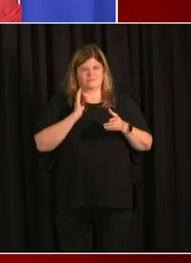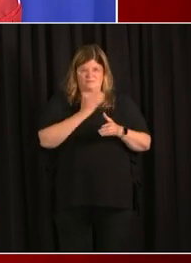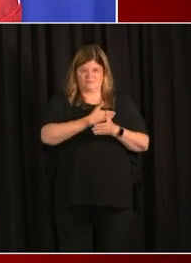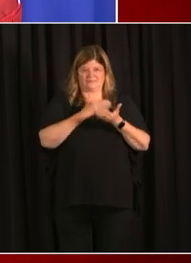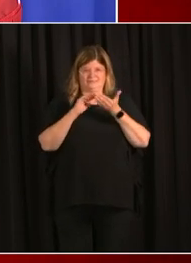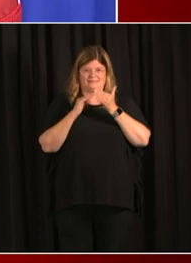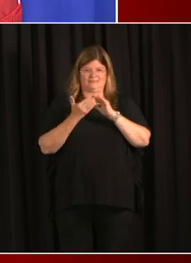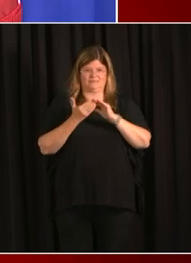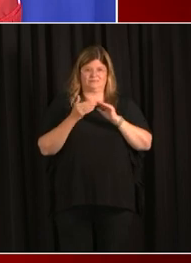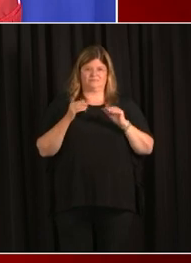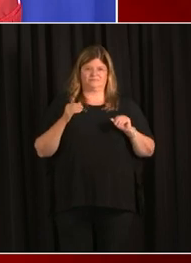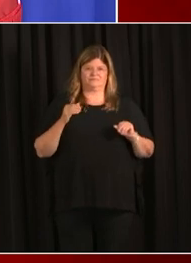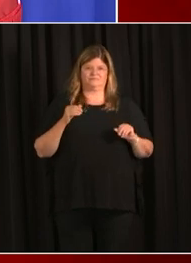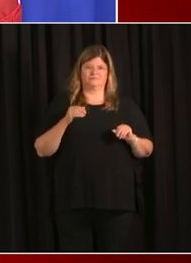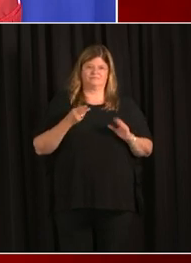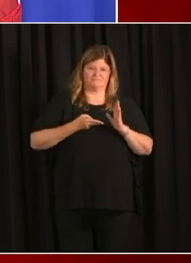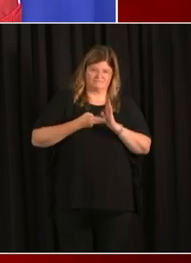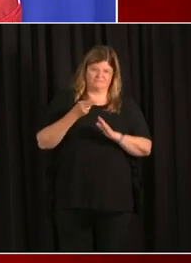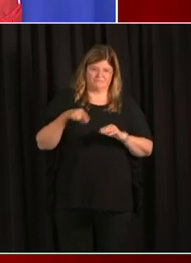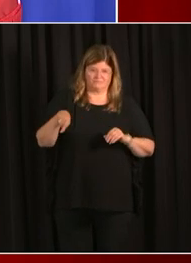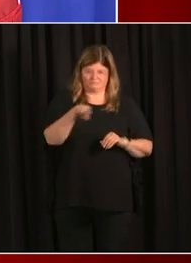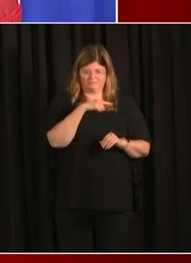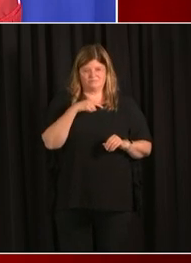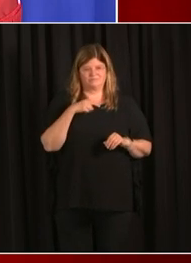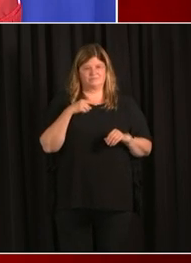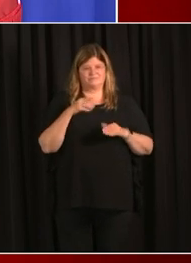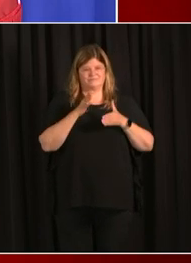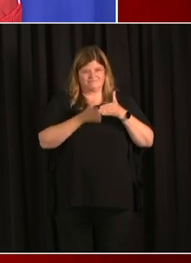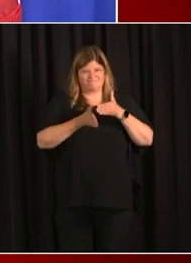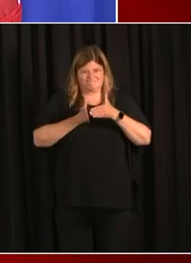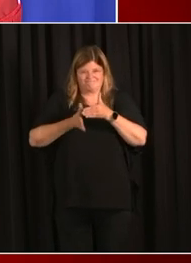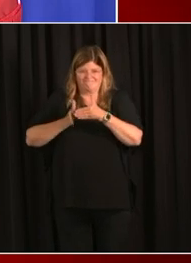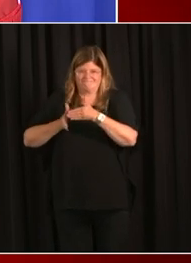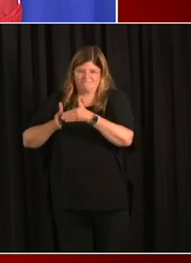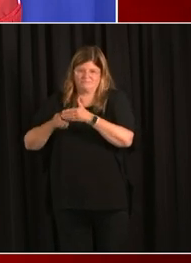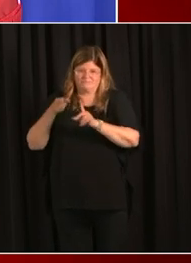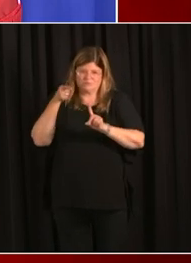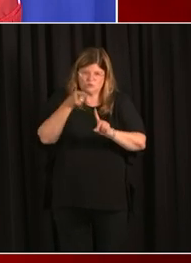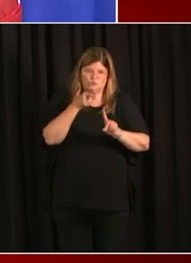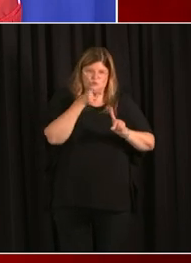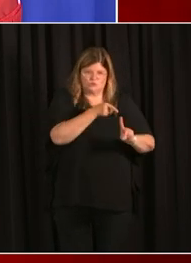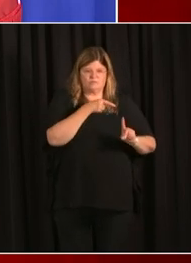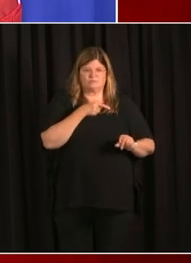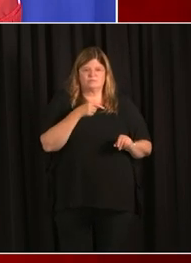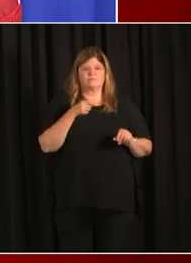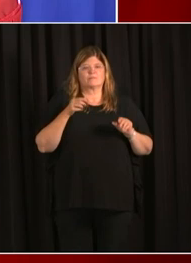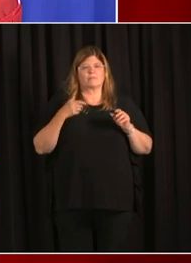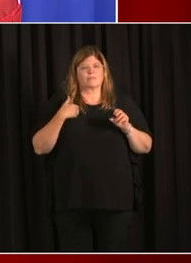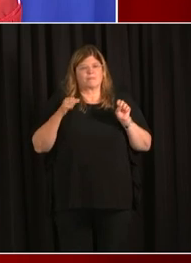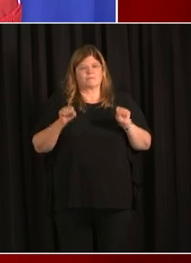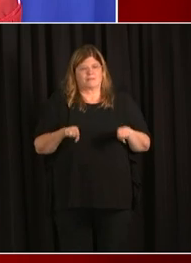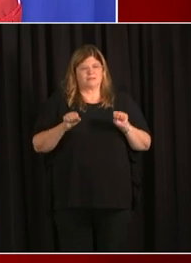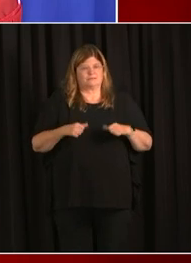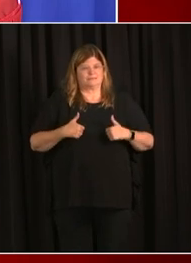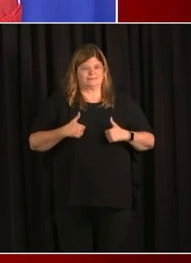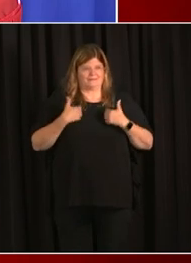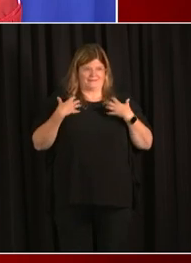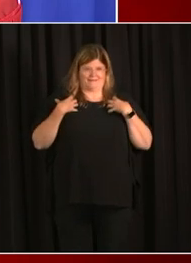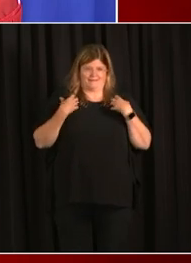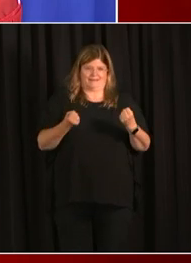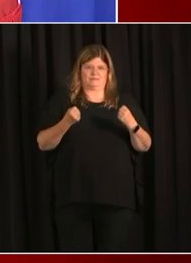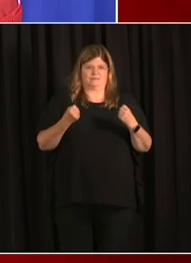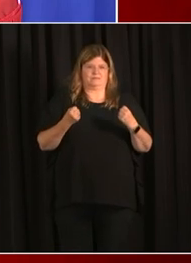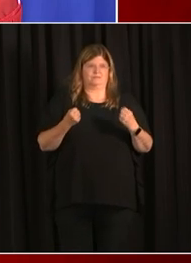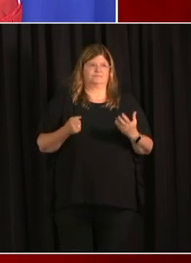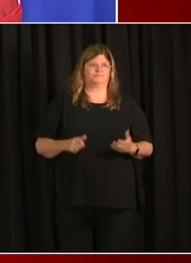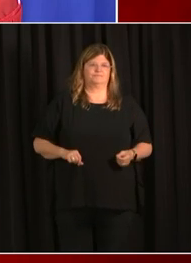that people have healthier outcomes, period, that they have the ability to live healthier lives. So